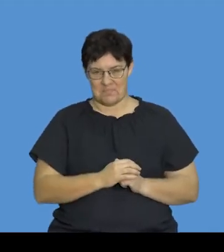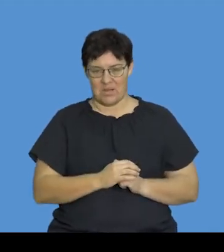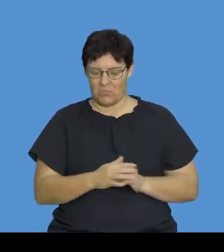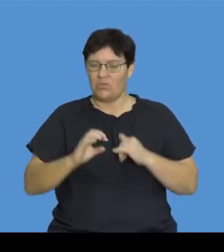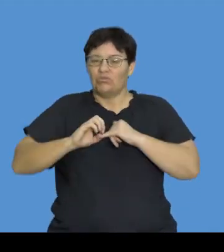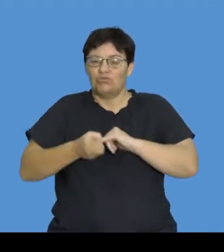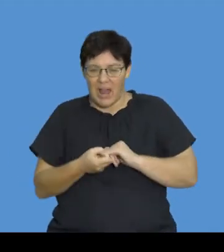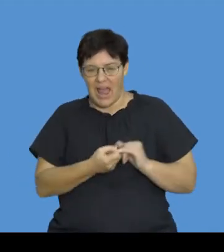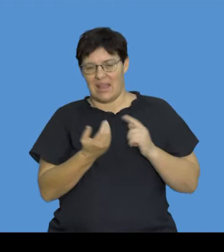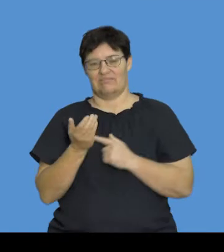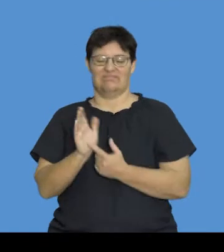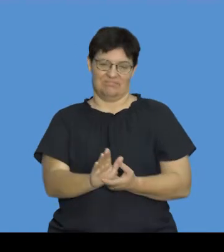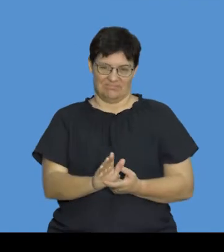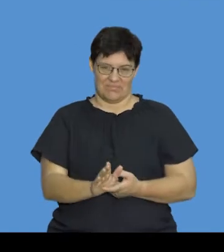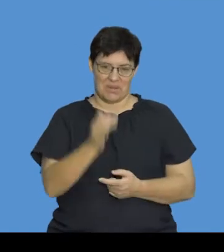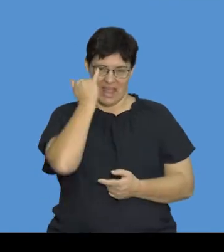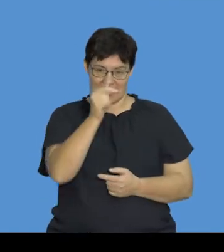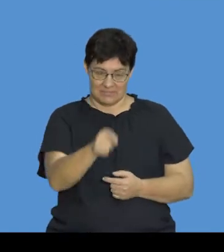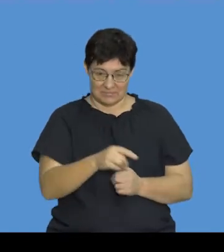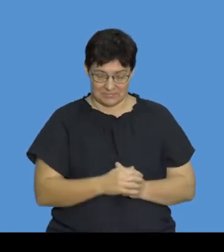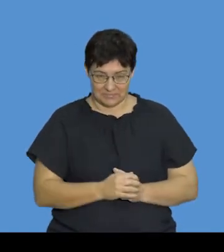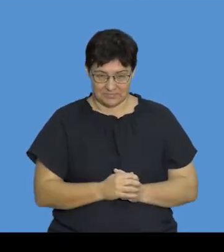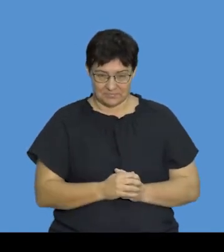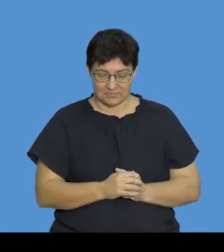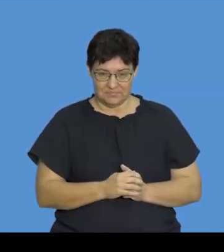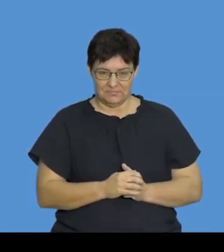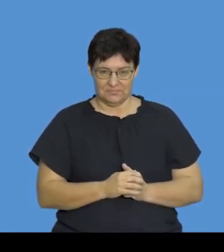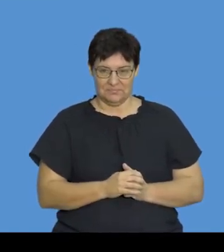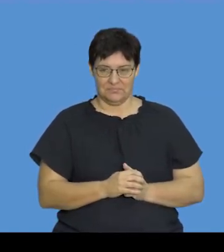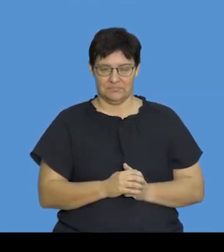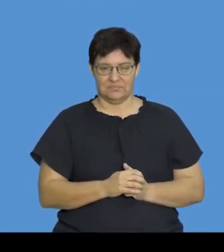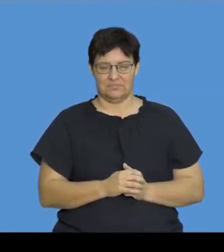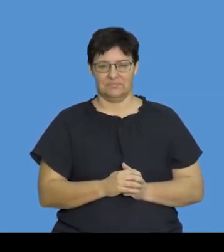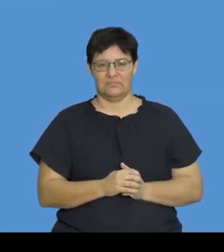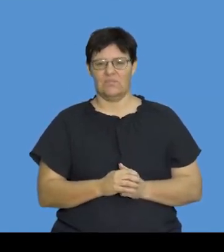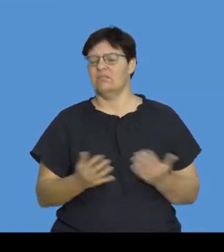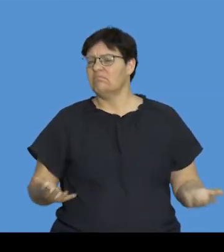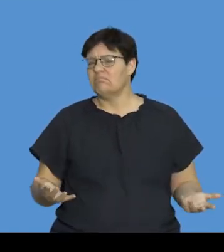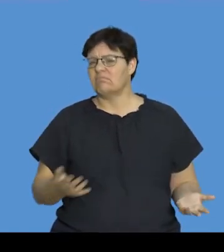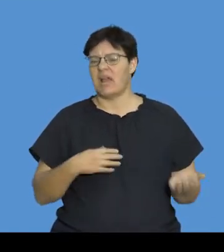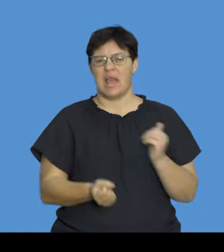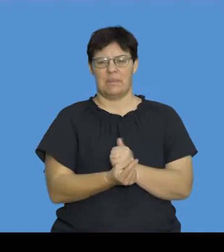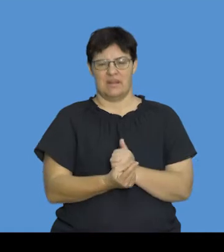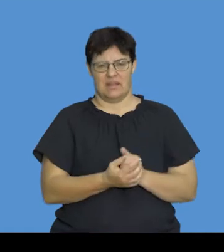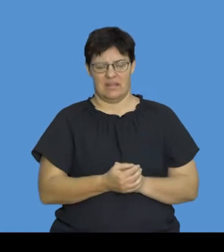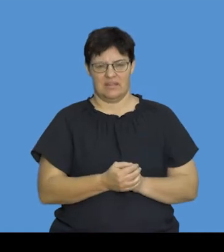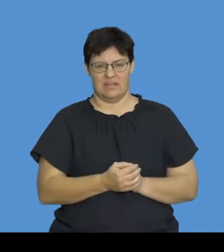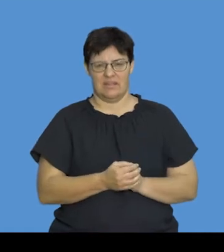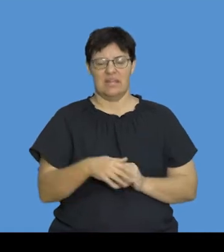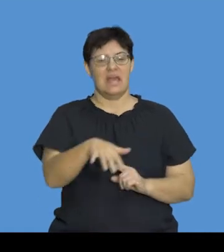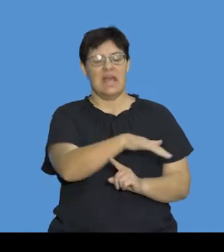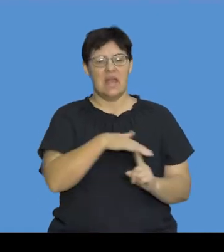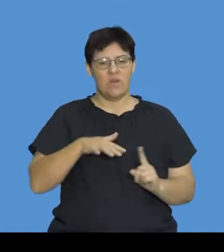are trying to do here as the big idea. But now, what happens now if the area has